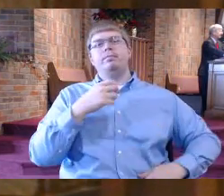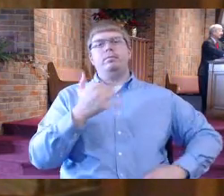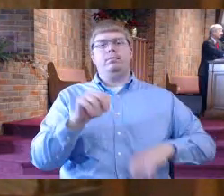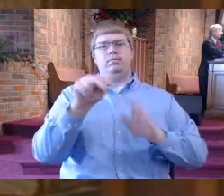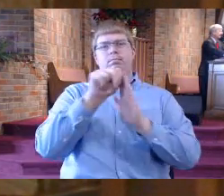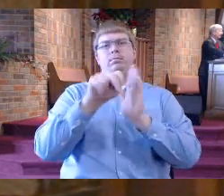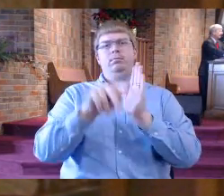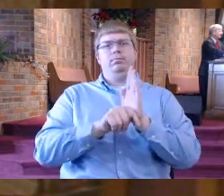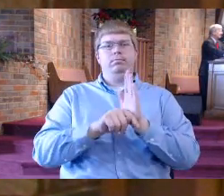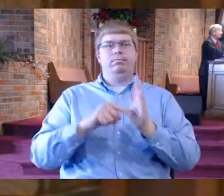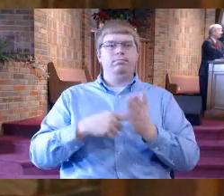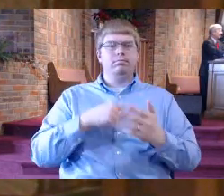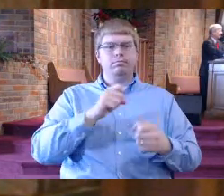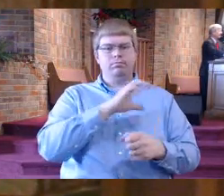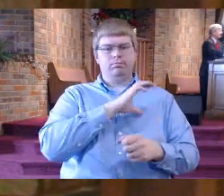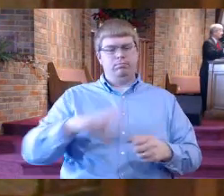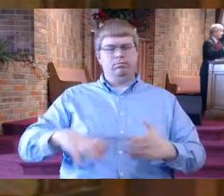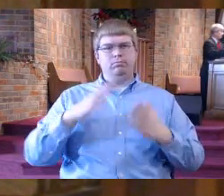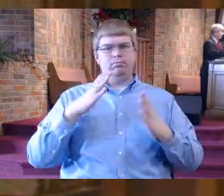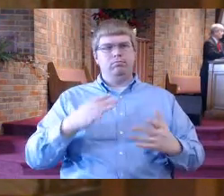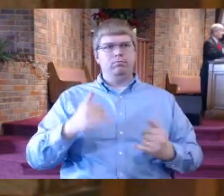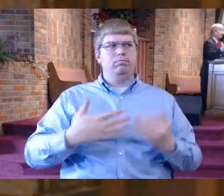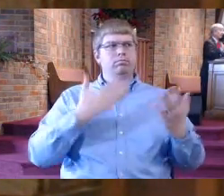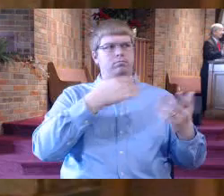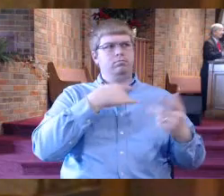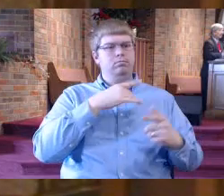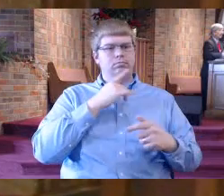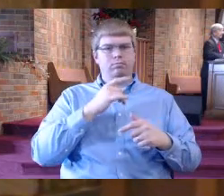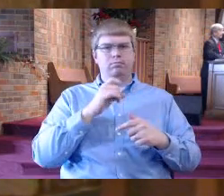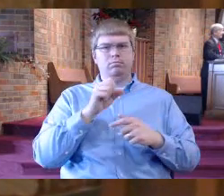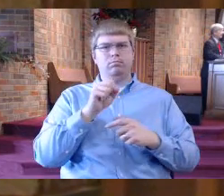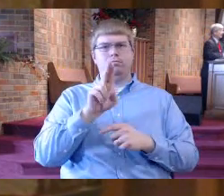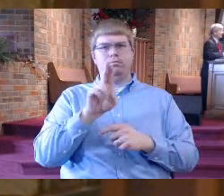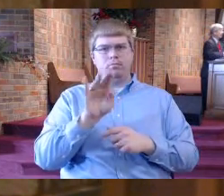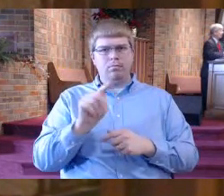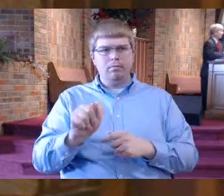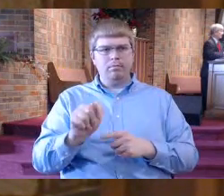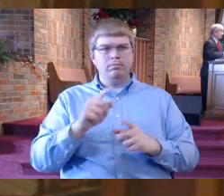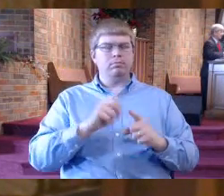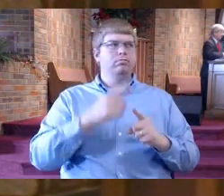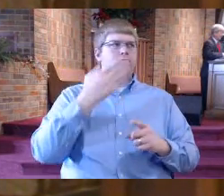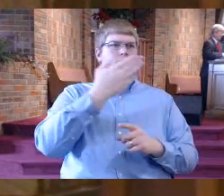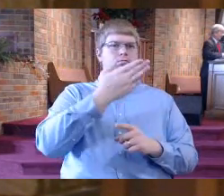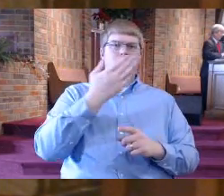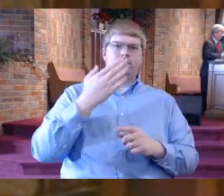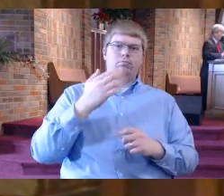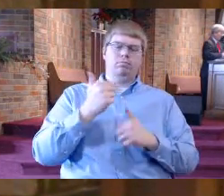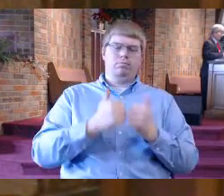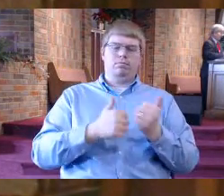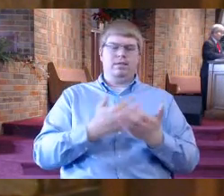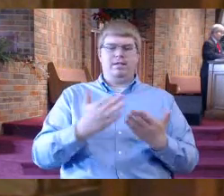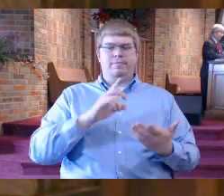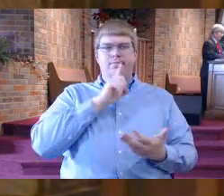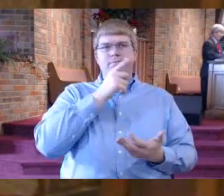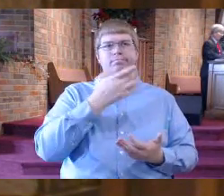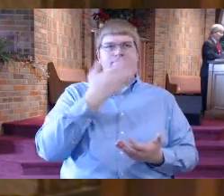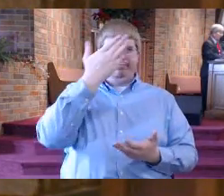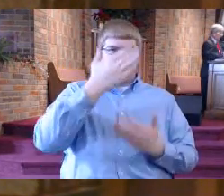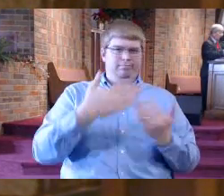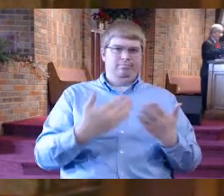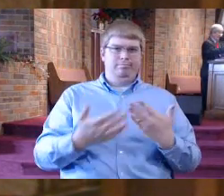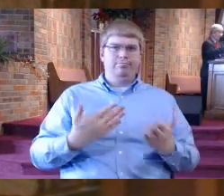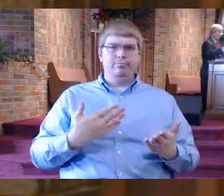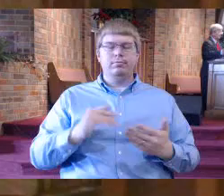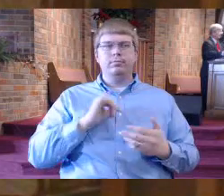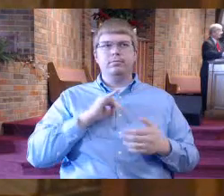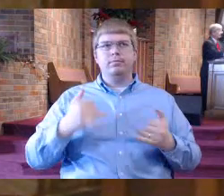But again, just to show our submission and our acknowledgement to him that all is his, we bring our gifts this morning as we